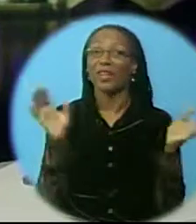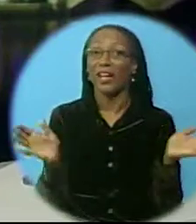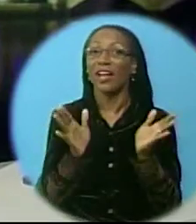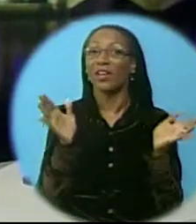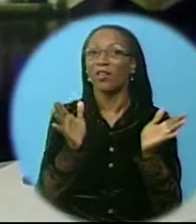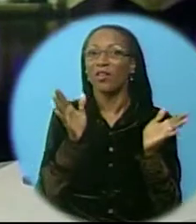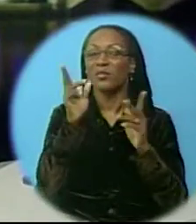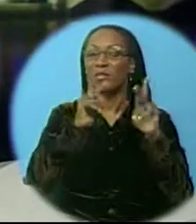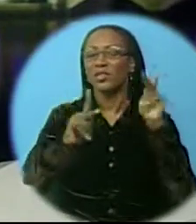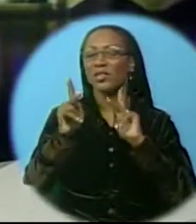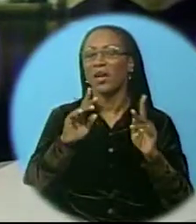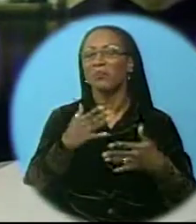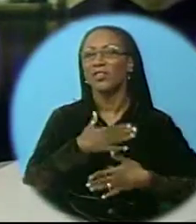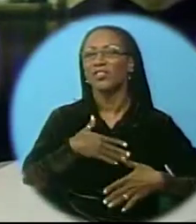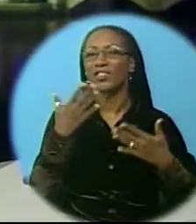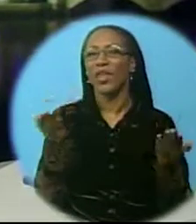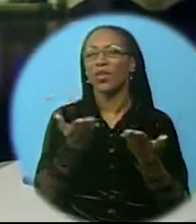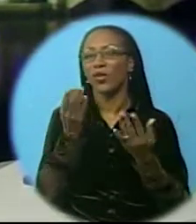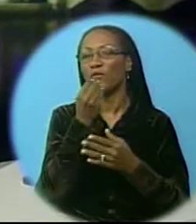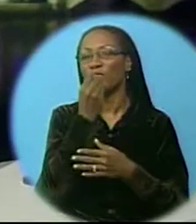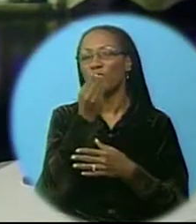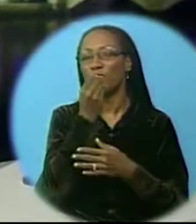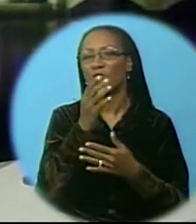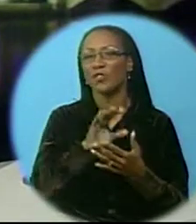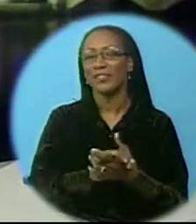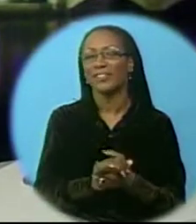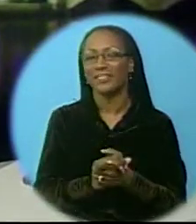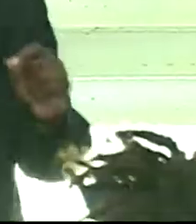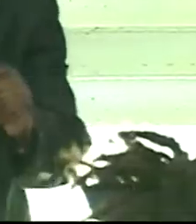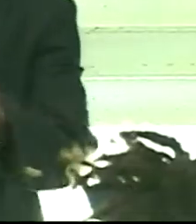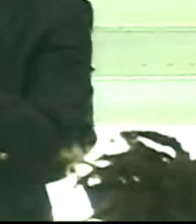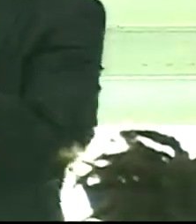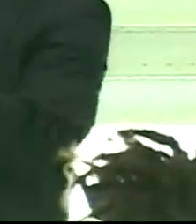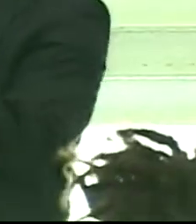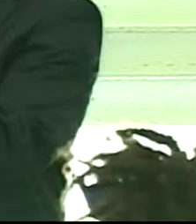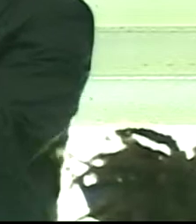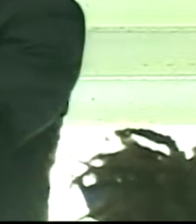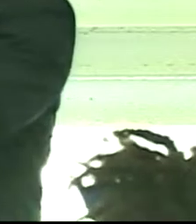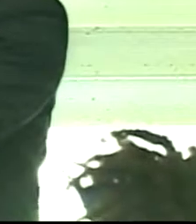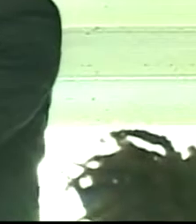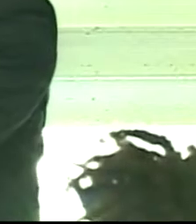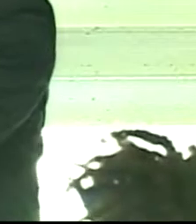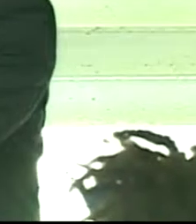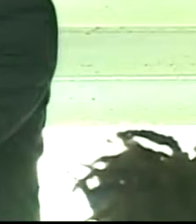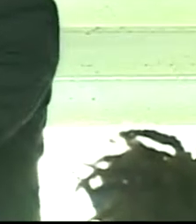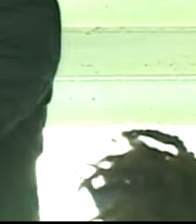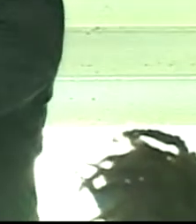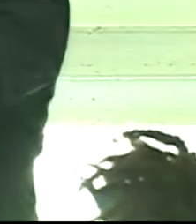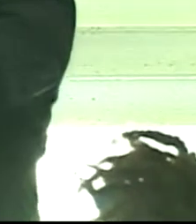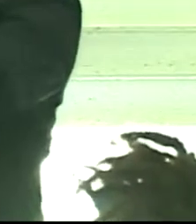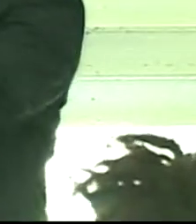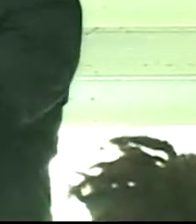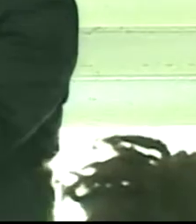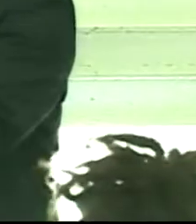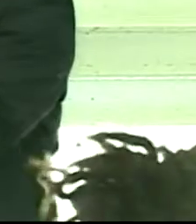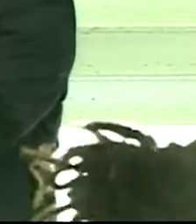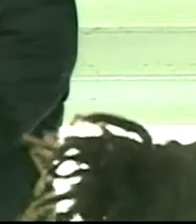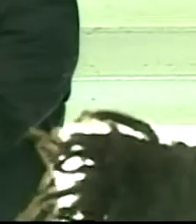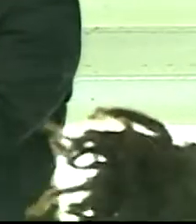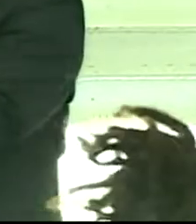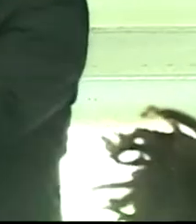to appreciate local foods. But you don't have to eat all of those things overseas to be healthy. And